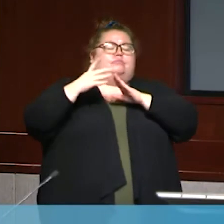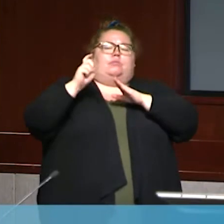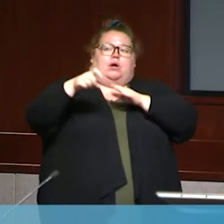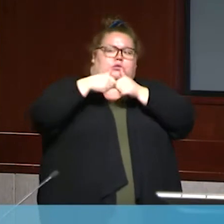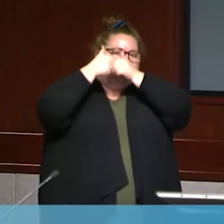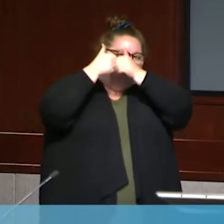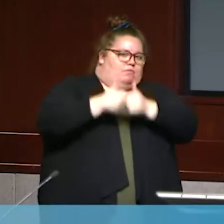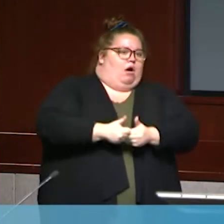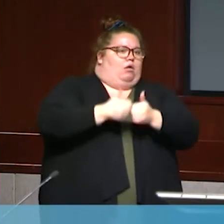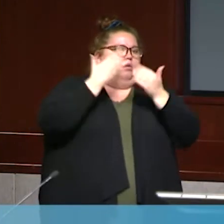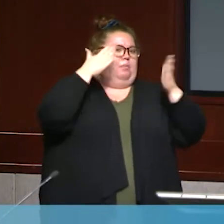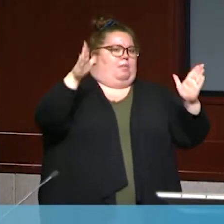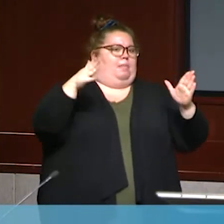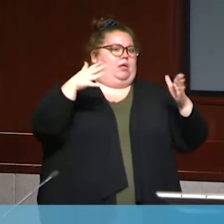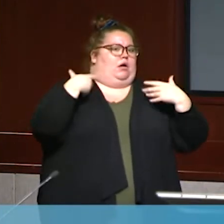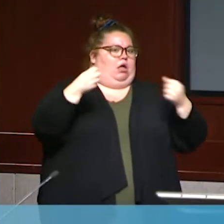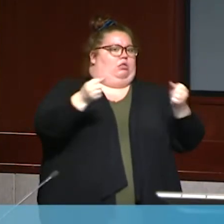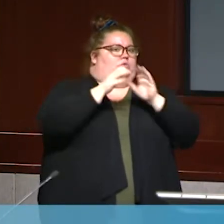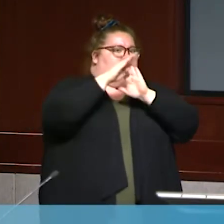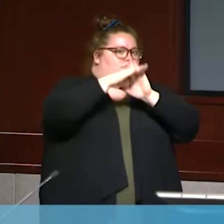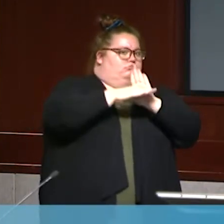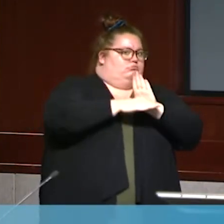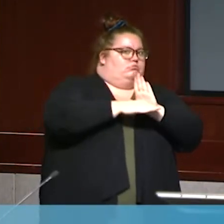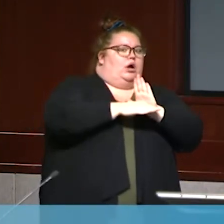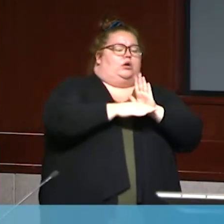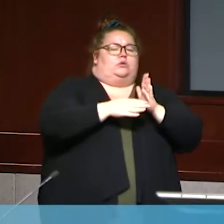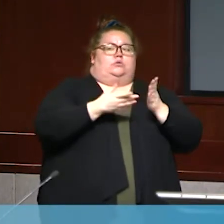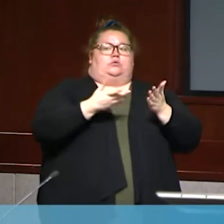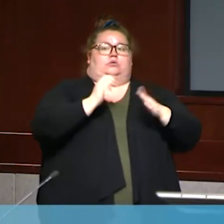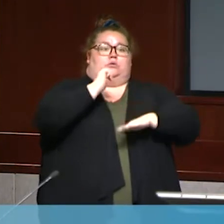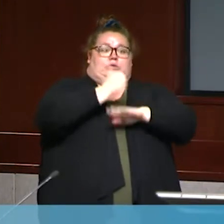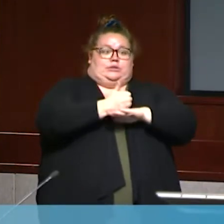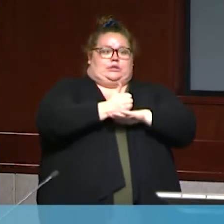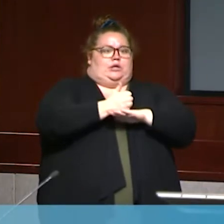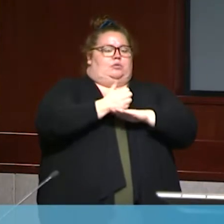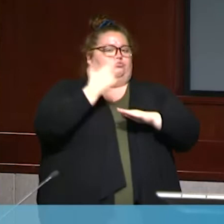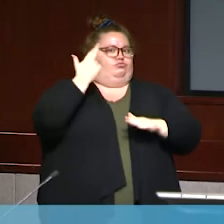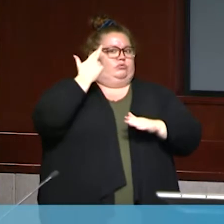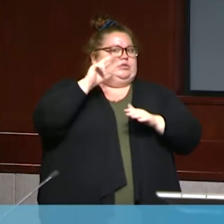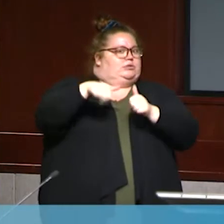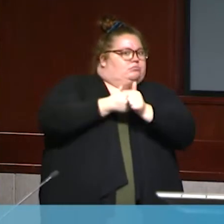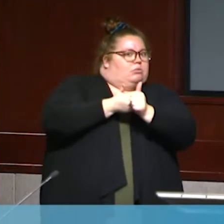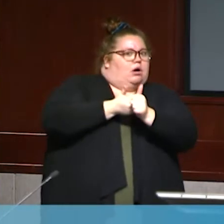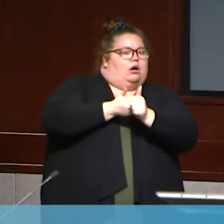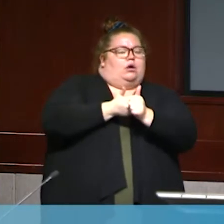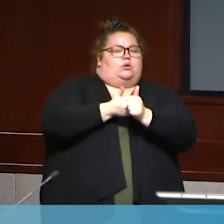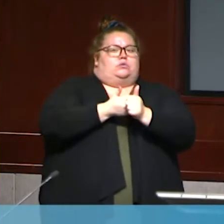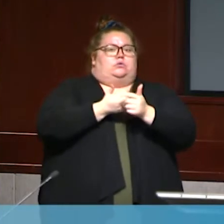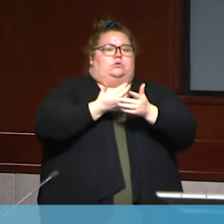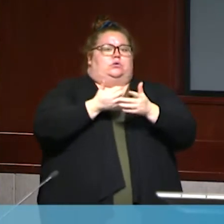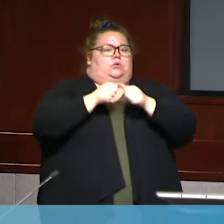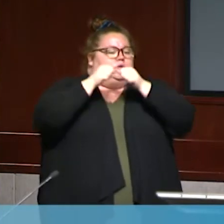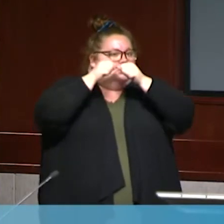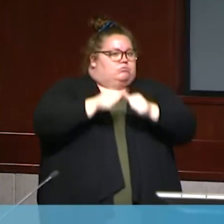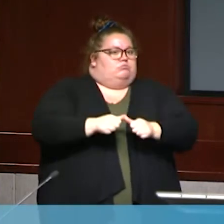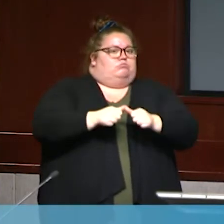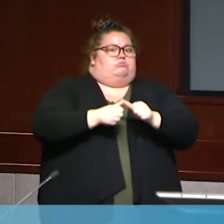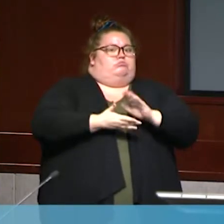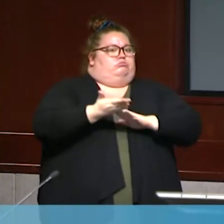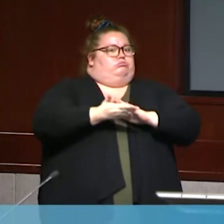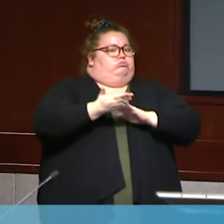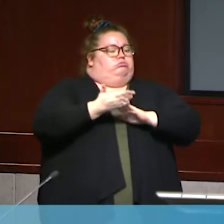has been made available by the California Department of Public Health for industry. It is fairly thoughtful and